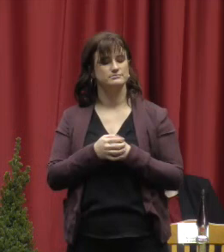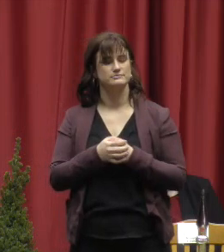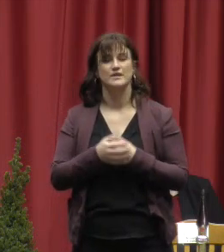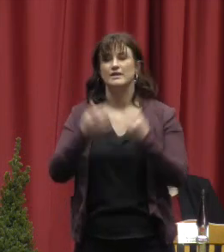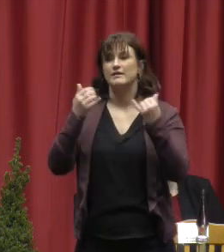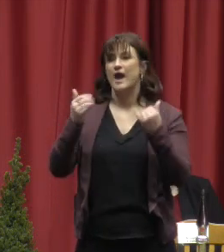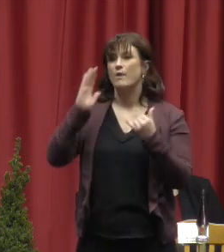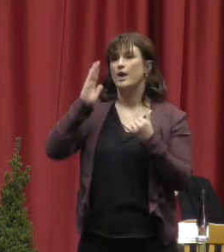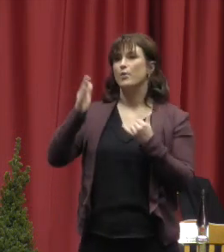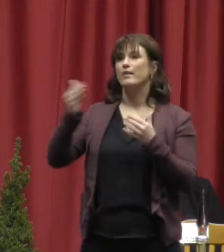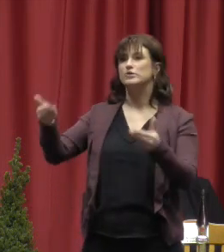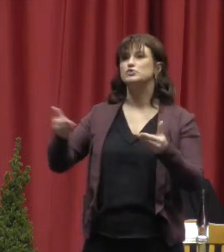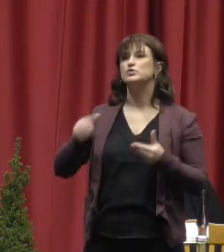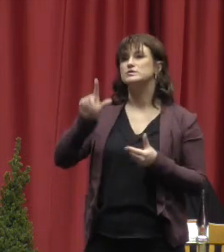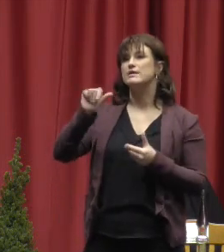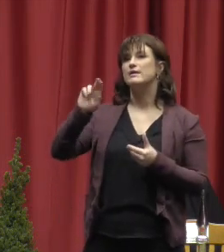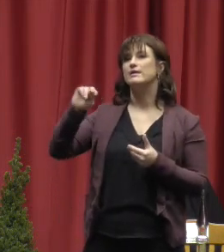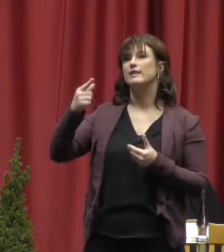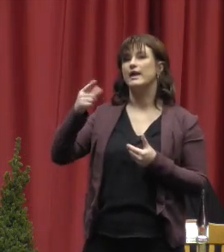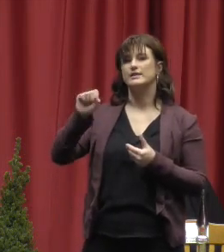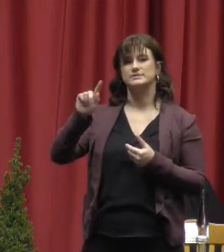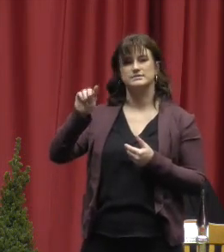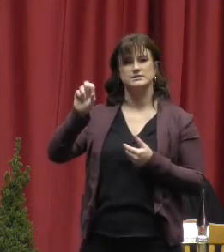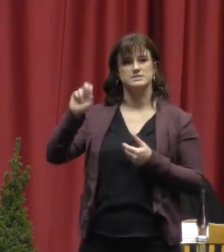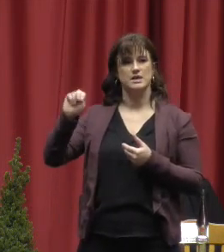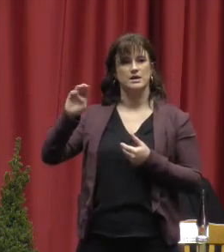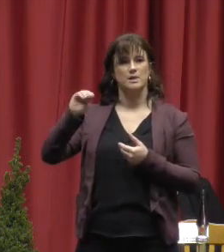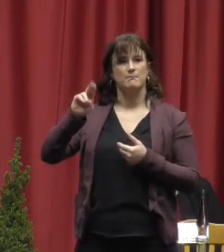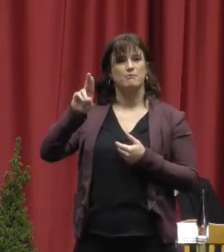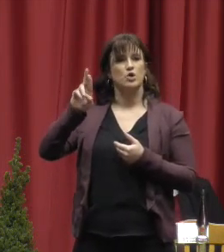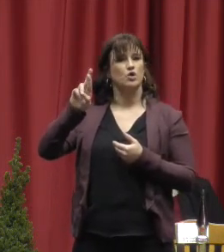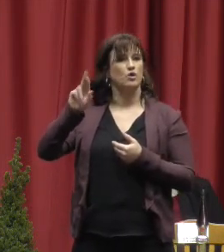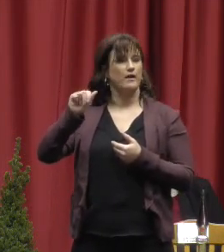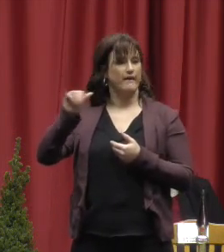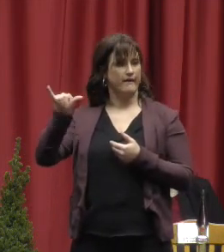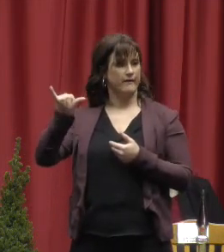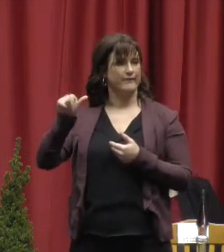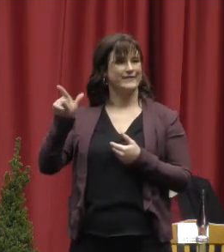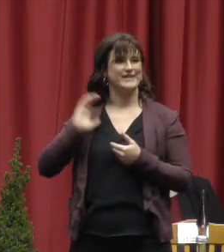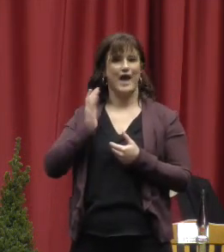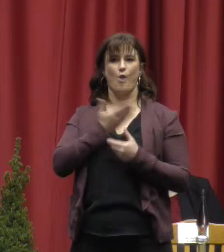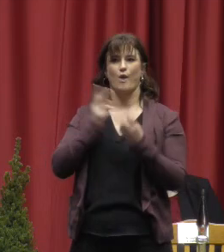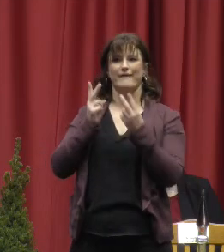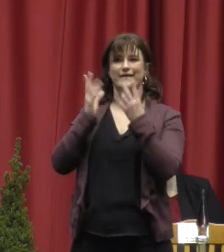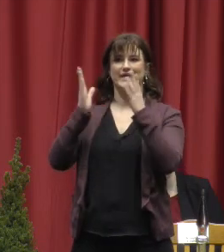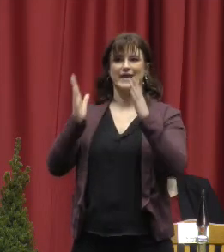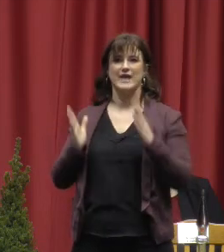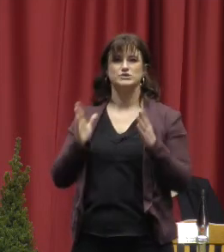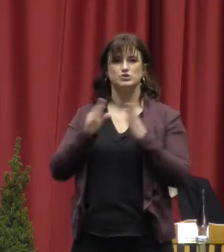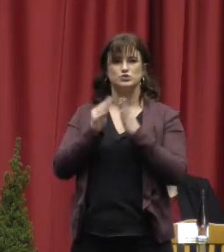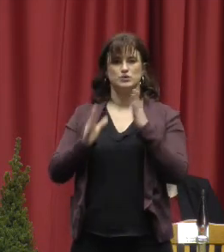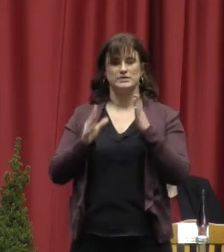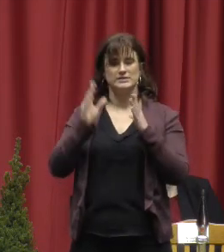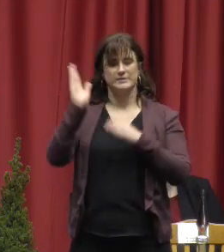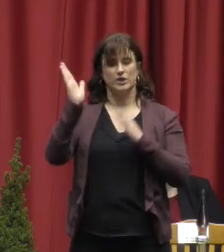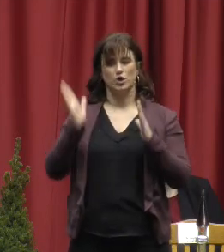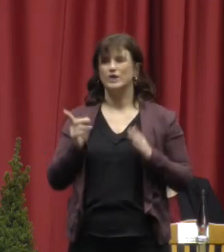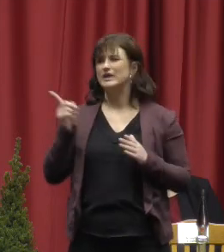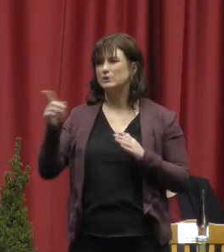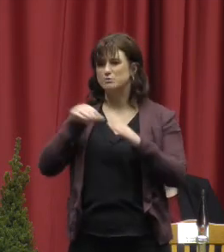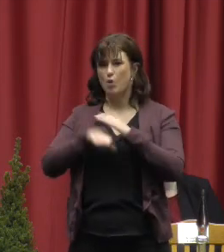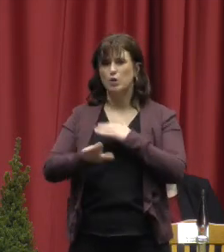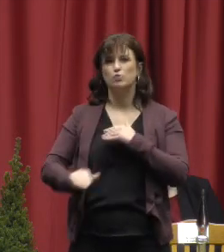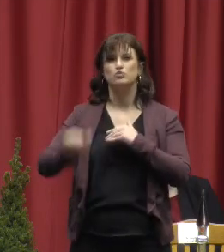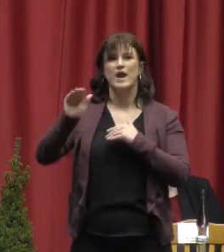Langston Murray, our guest student speaker. Langston Murray was born and raised in Logansport,